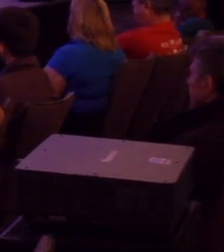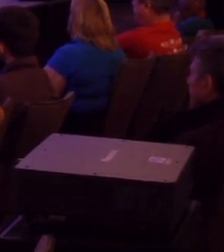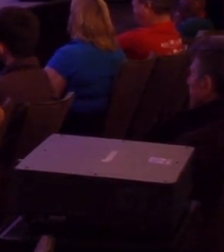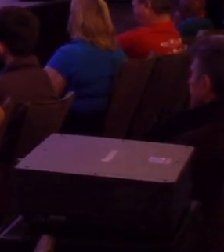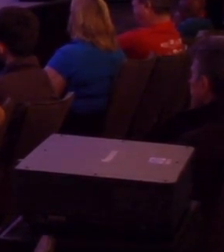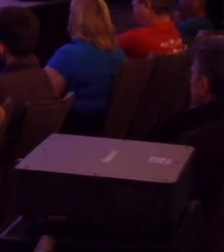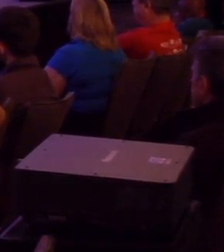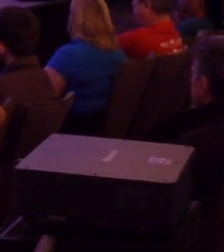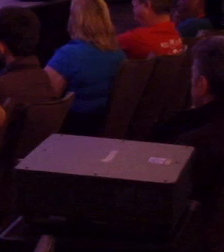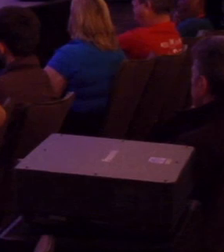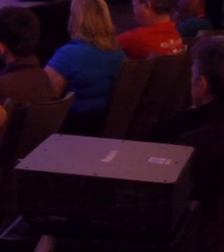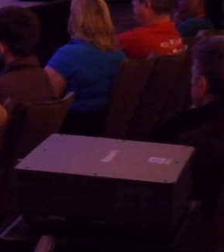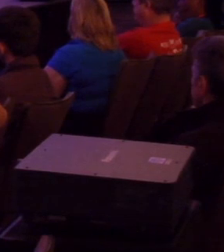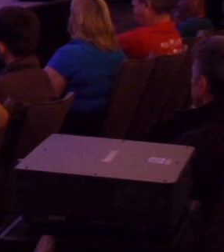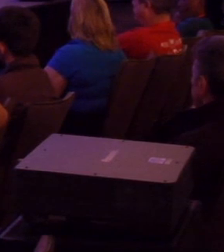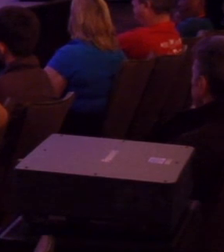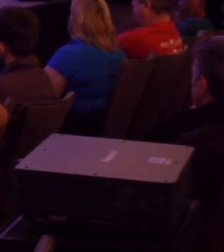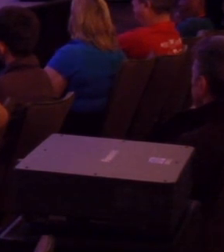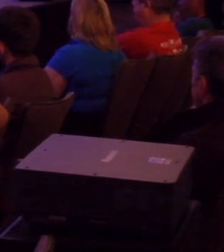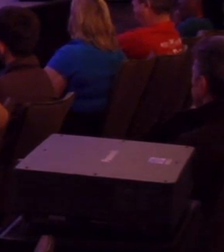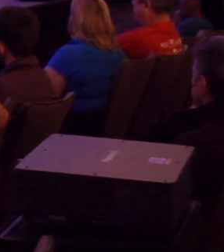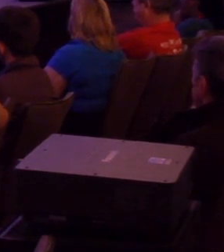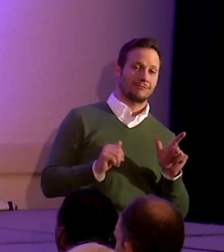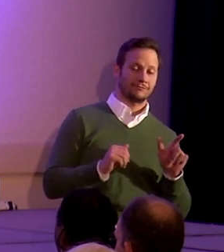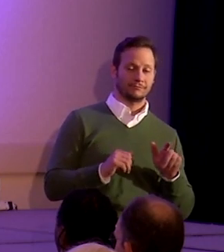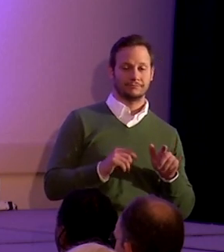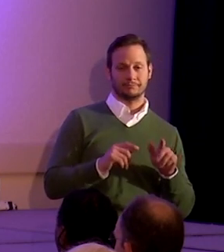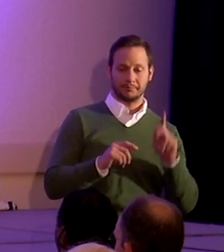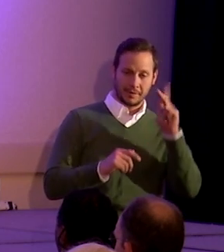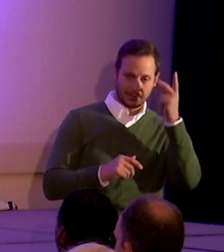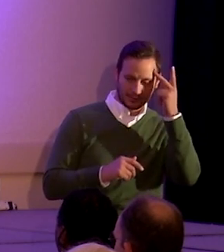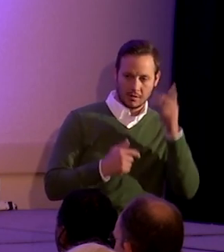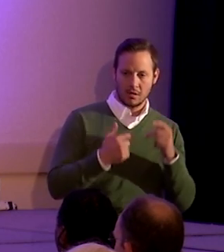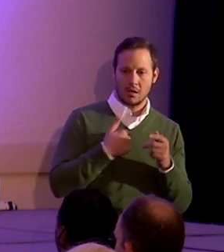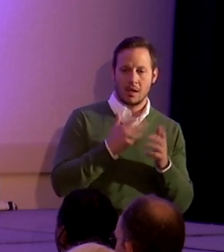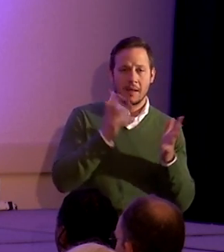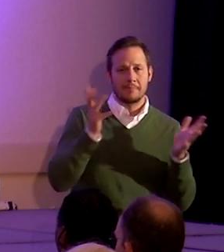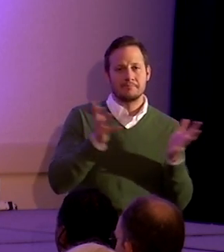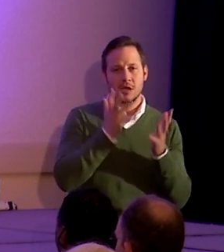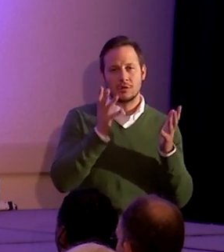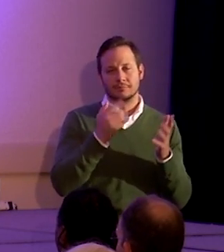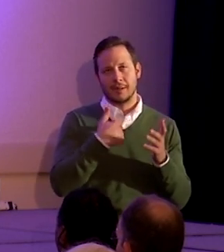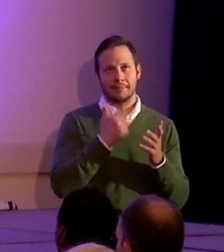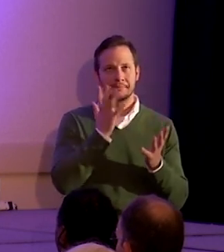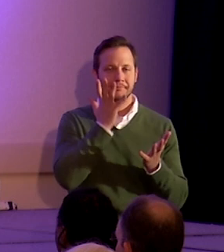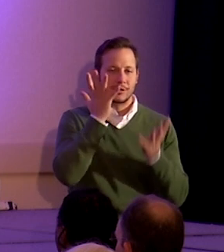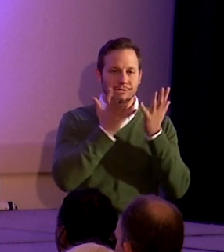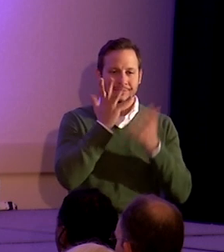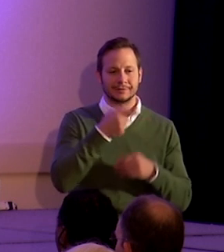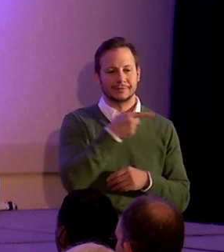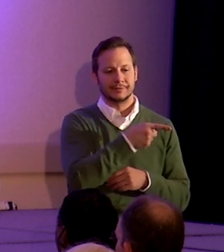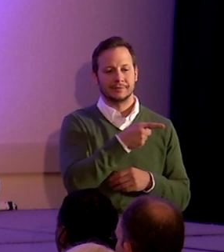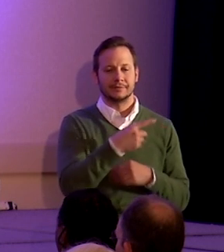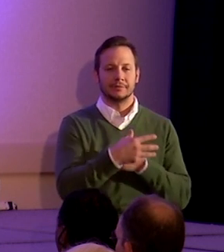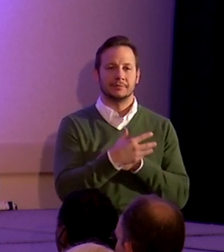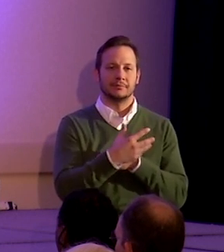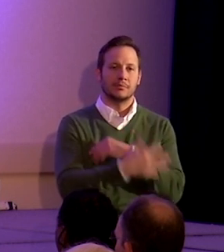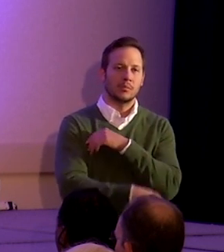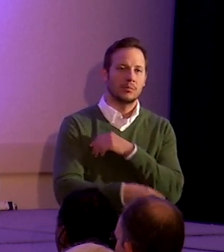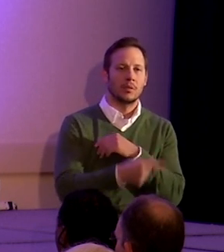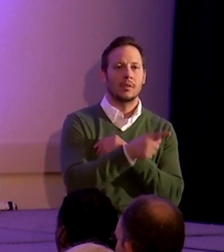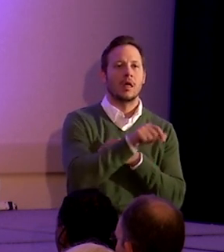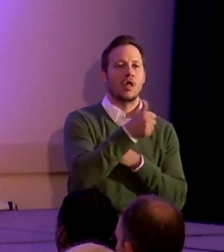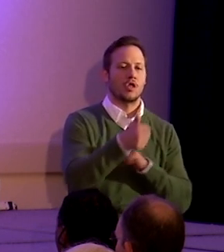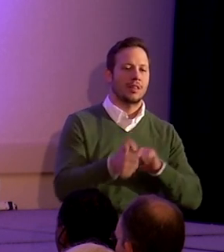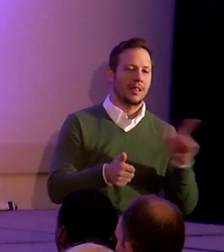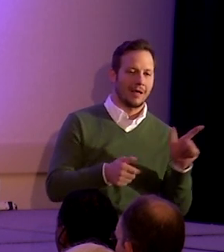Being on the left as well, I have been accused of embarrassing the poor left, which will apparently face further accusations of